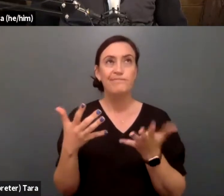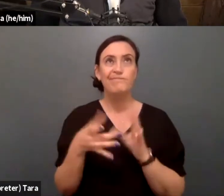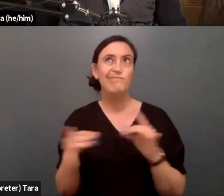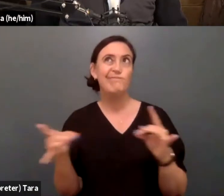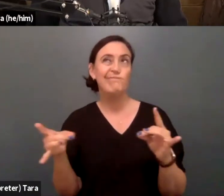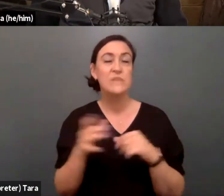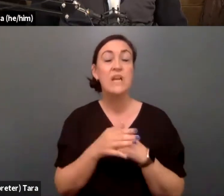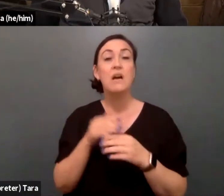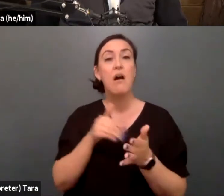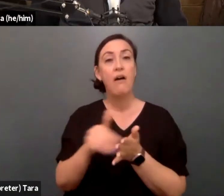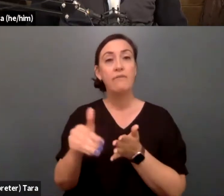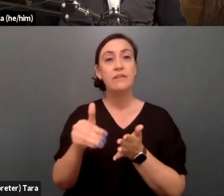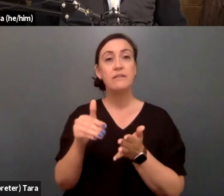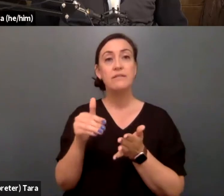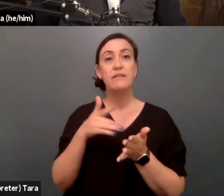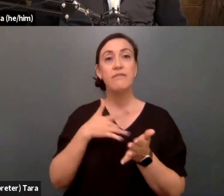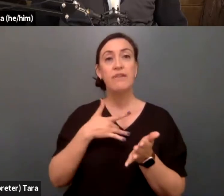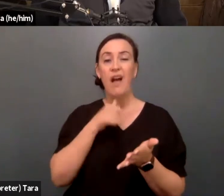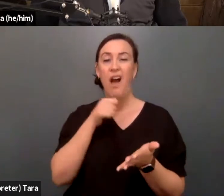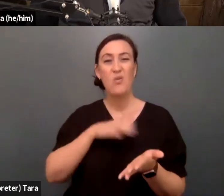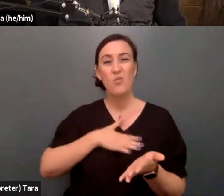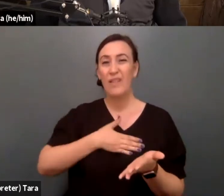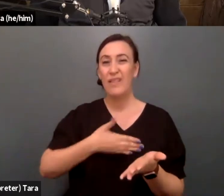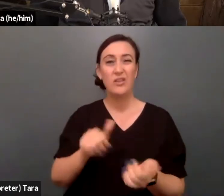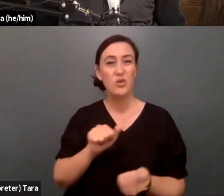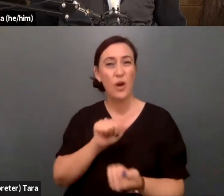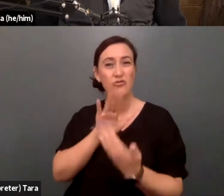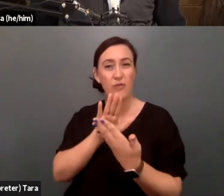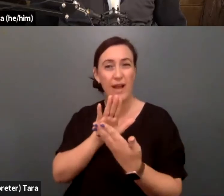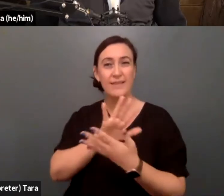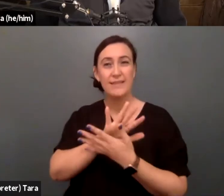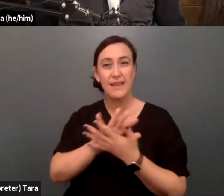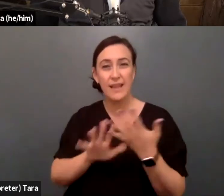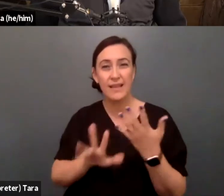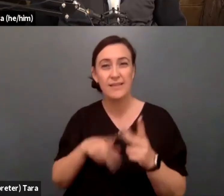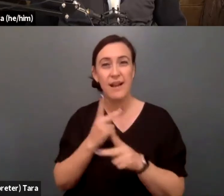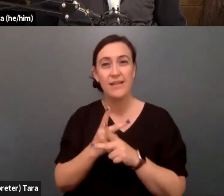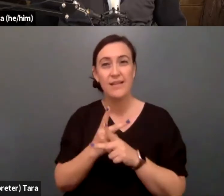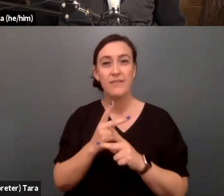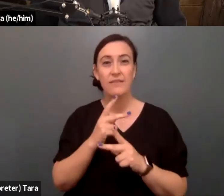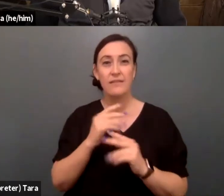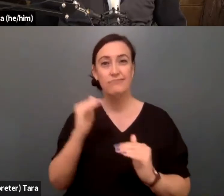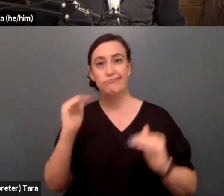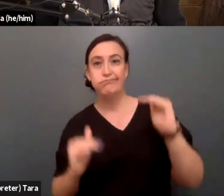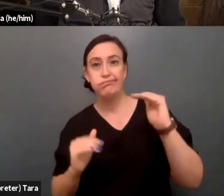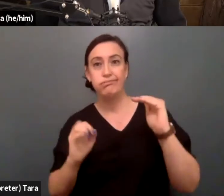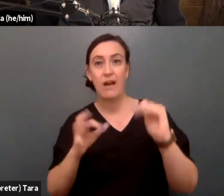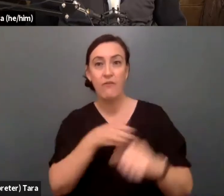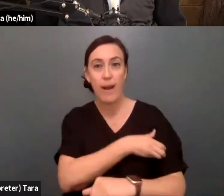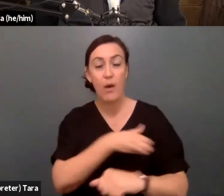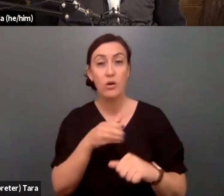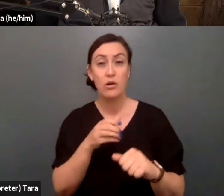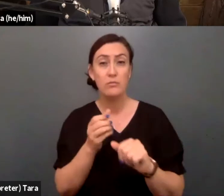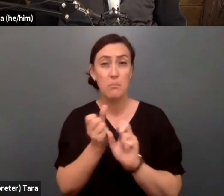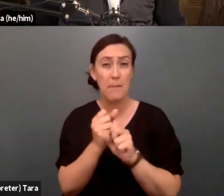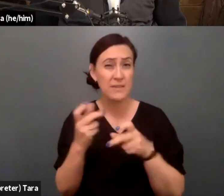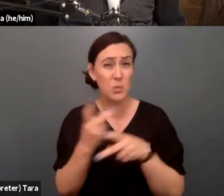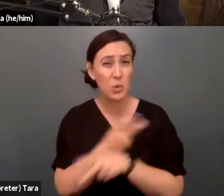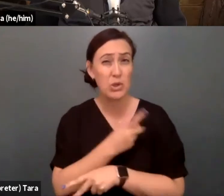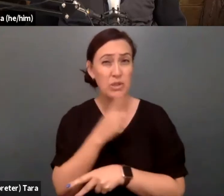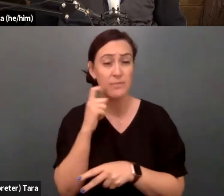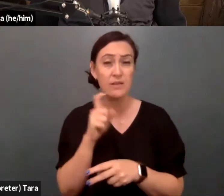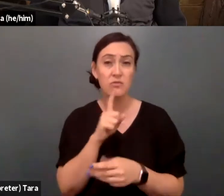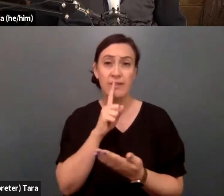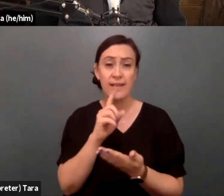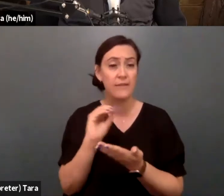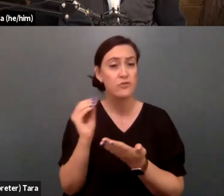oftentimes the unwillingness to address these imbalances in power is exacerbated because there really is